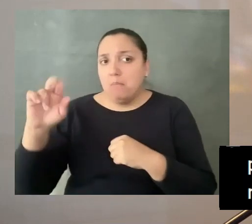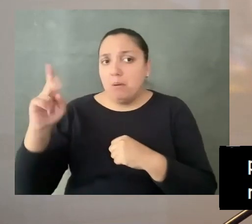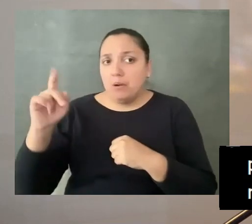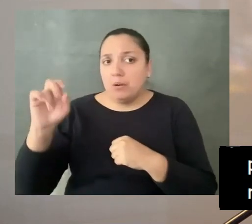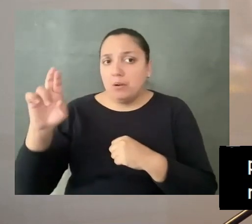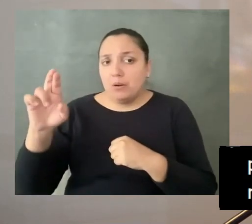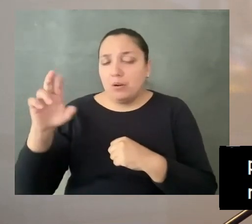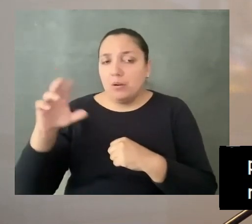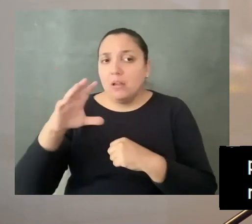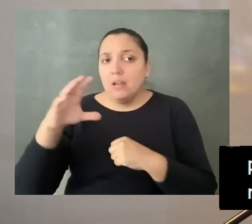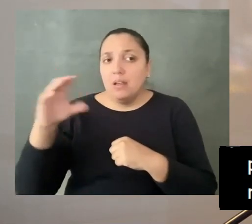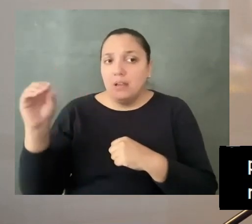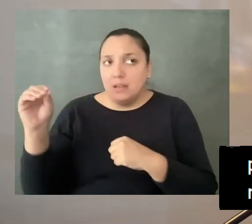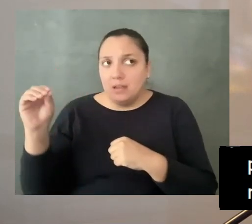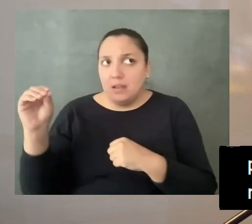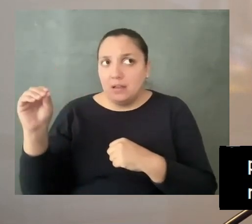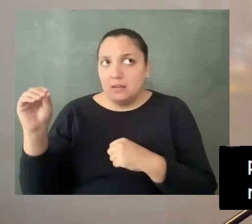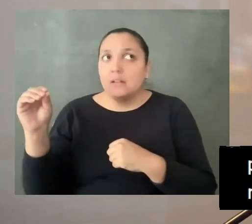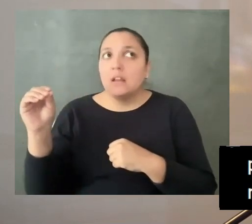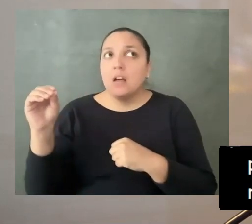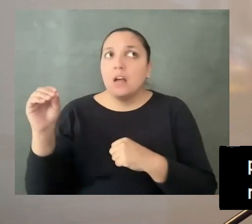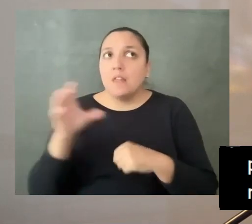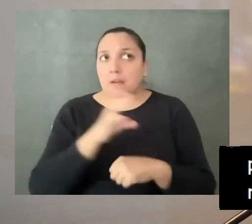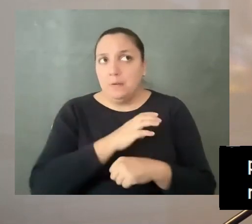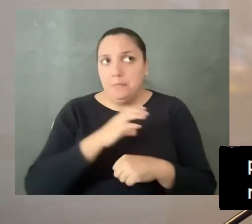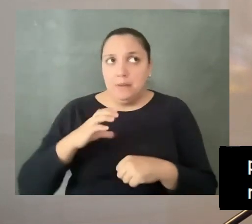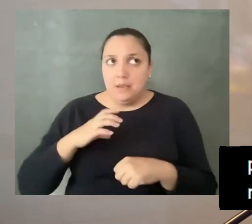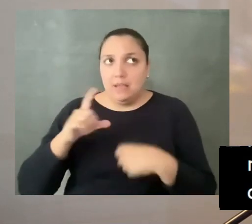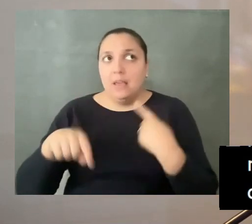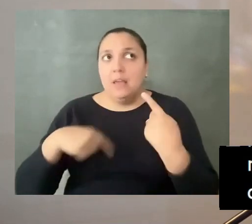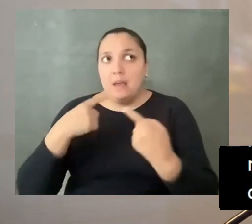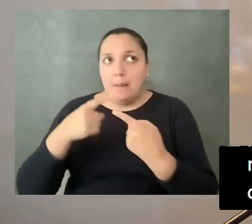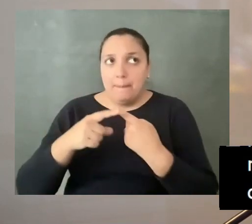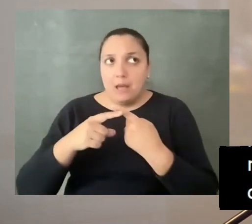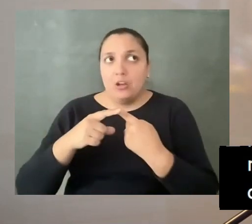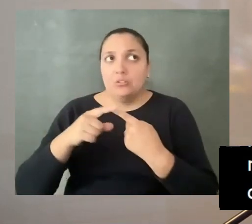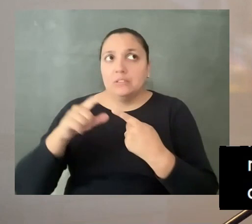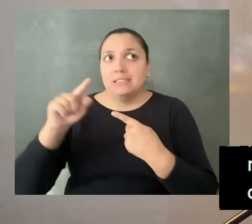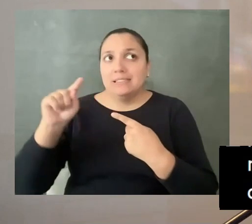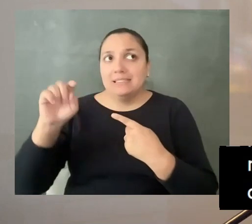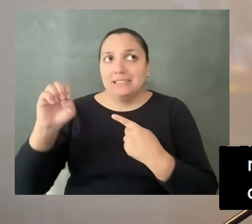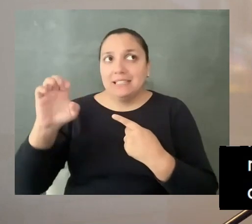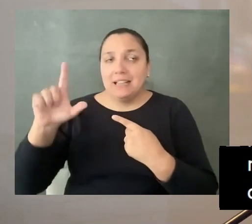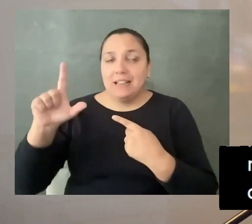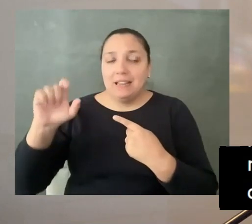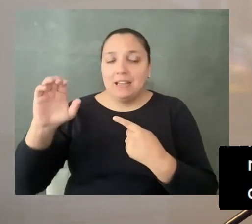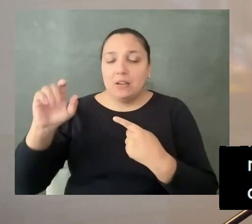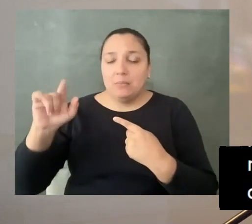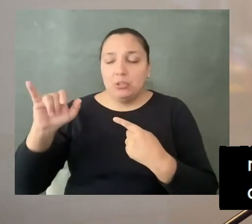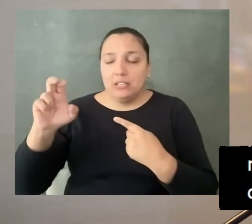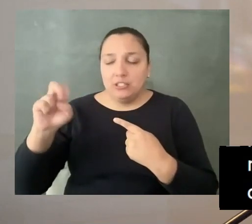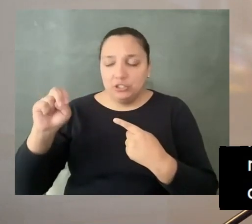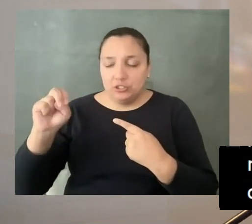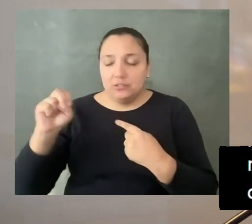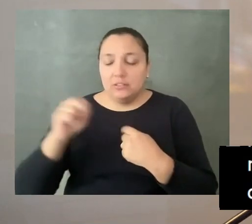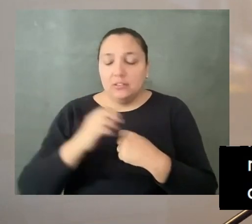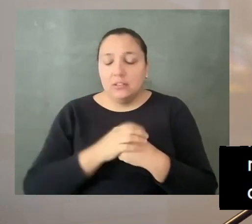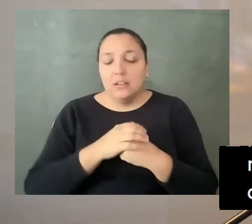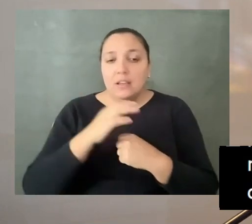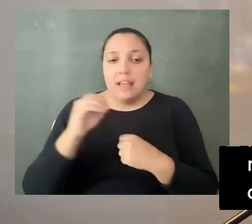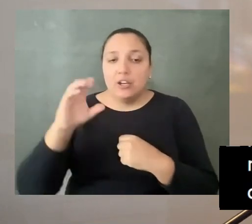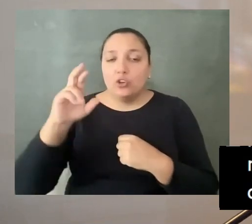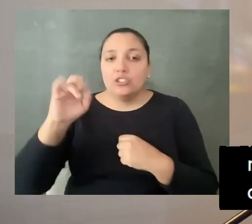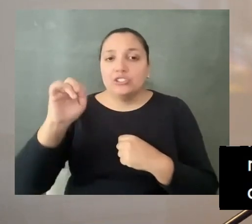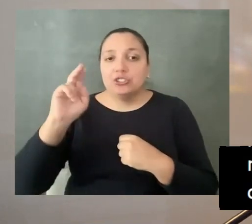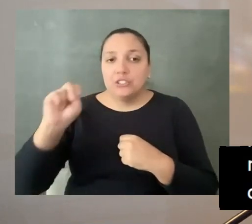Committee on Energy and Telecommunications. We're going to be joined by Senator Kristen Gonzalez, who the chair of the Internet and